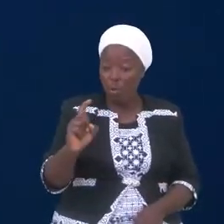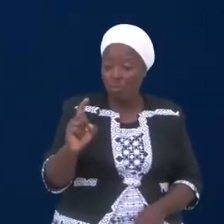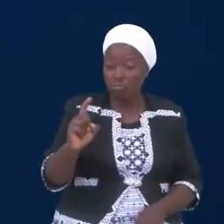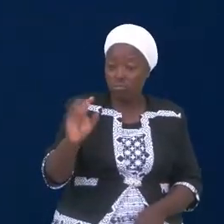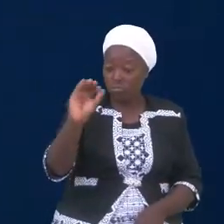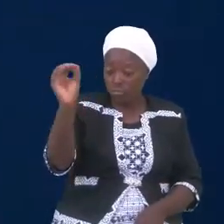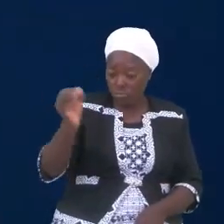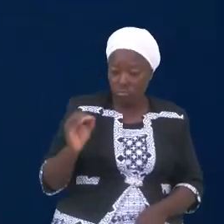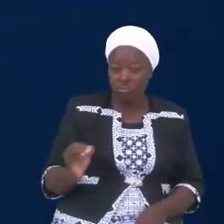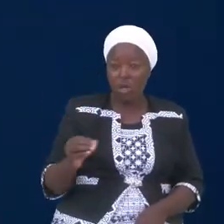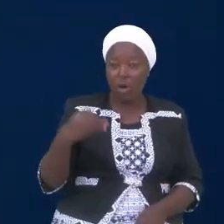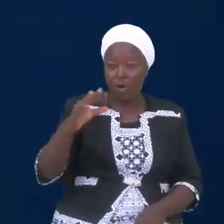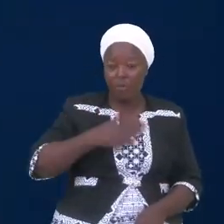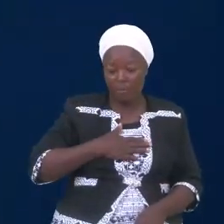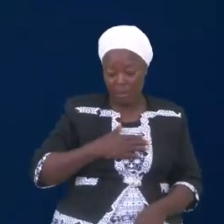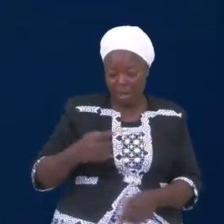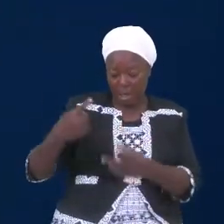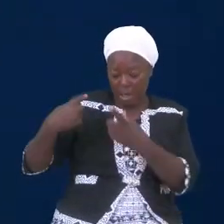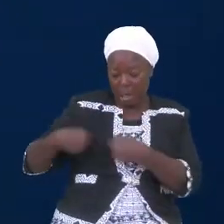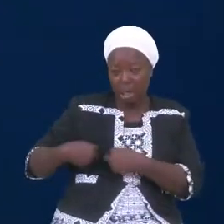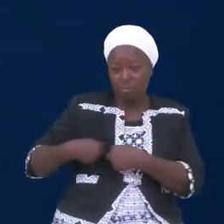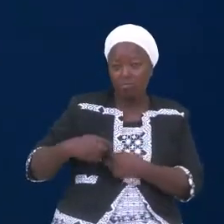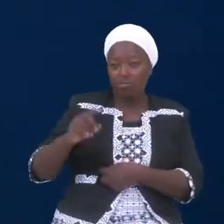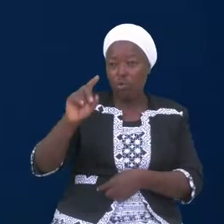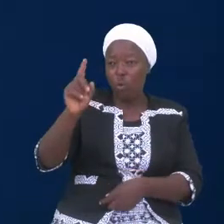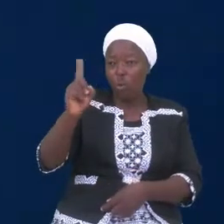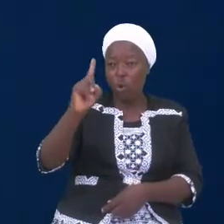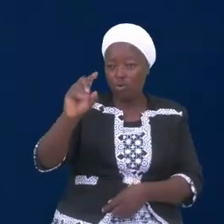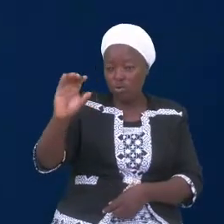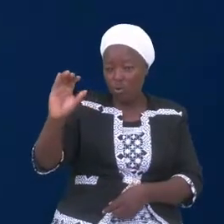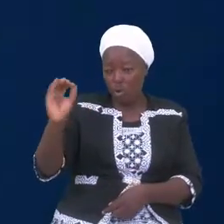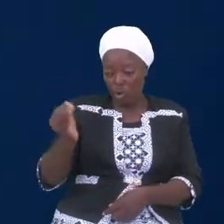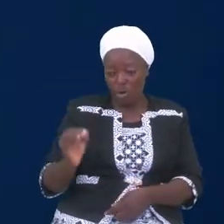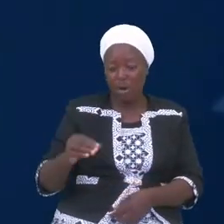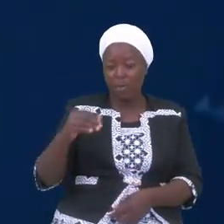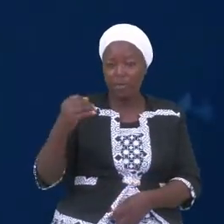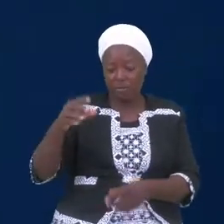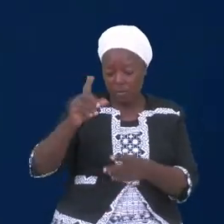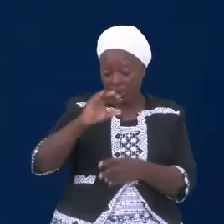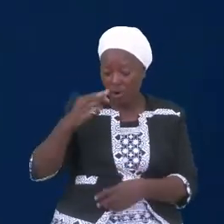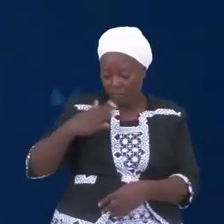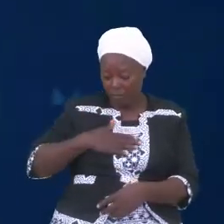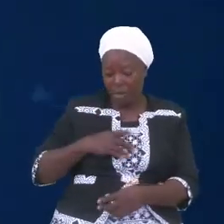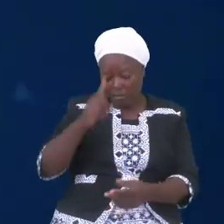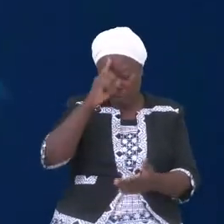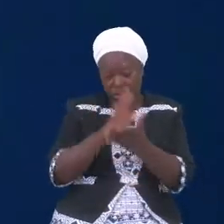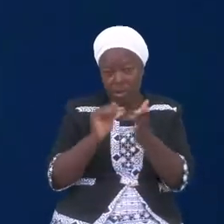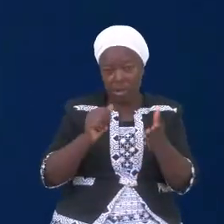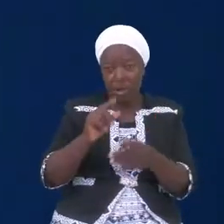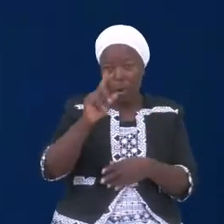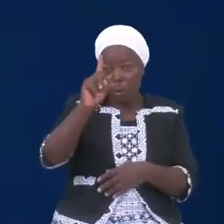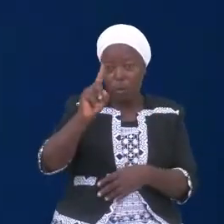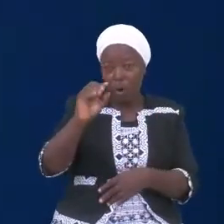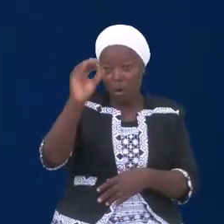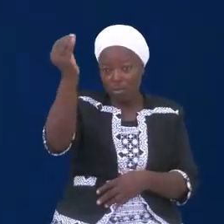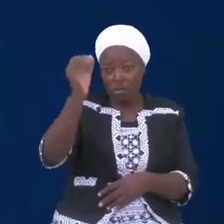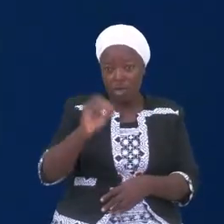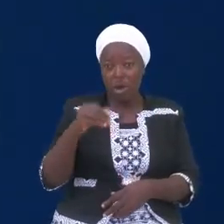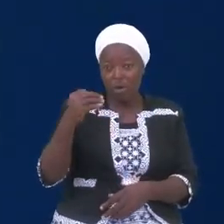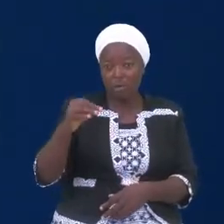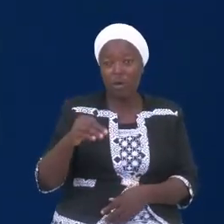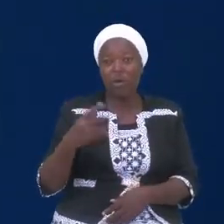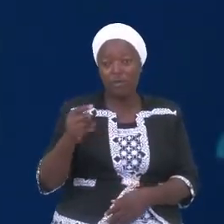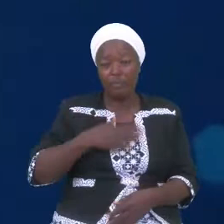100% of my heart, 100% of my trust, 100% of my